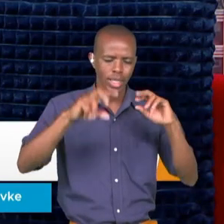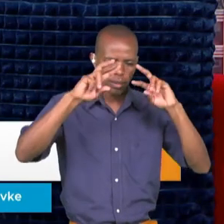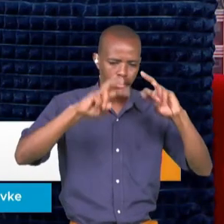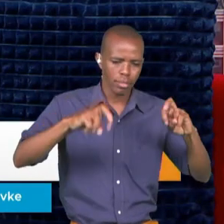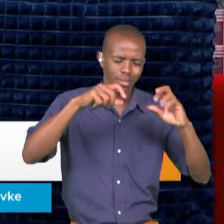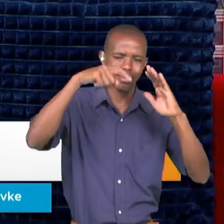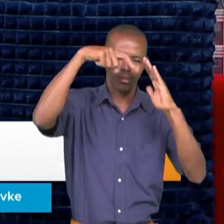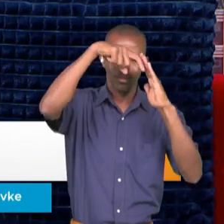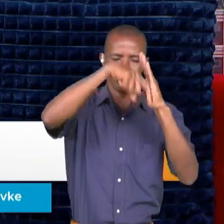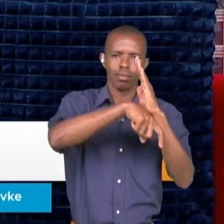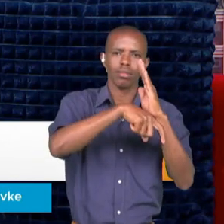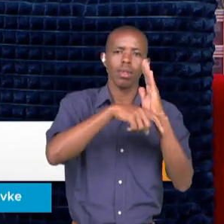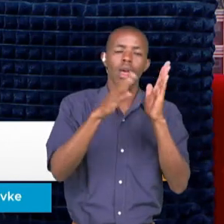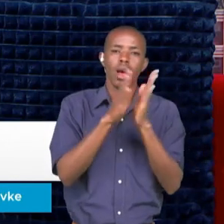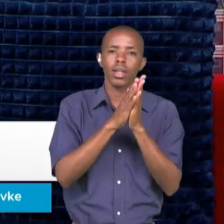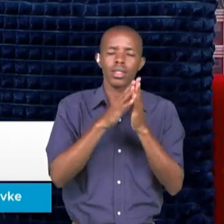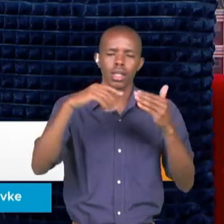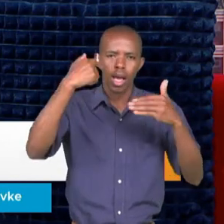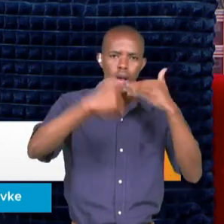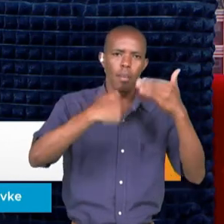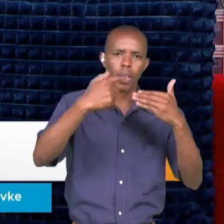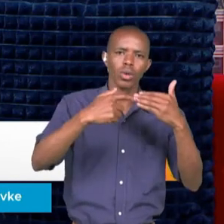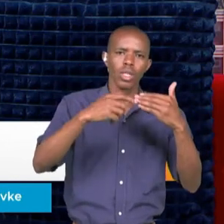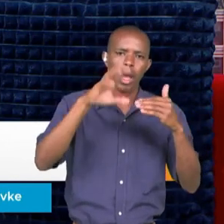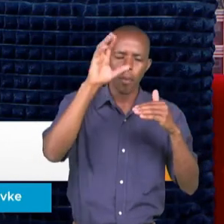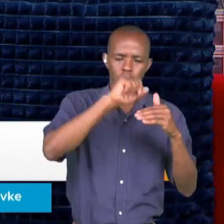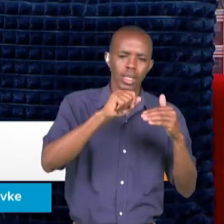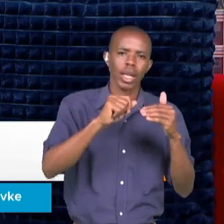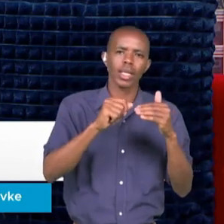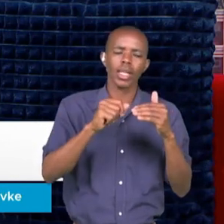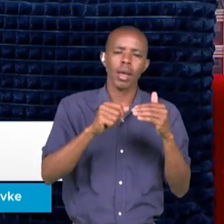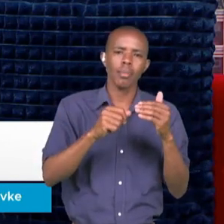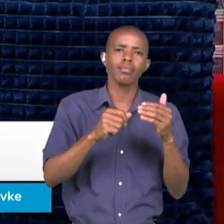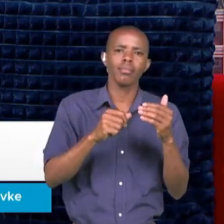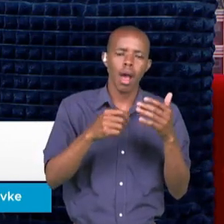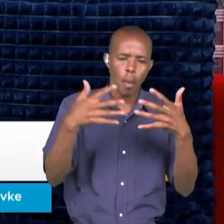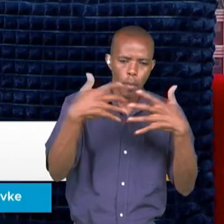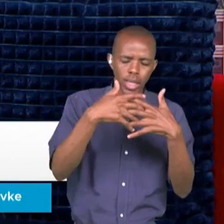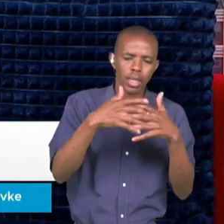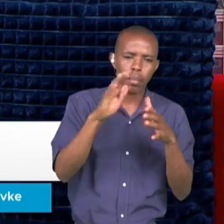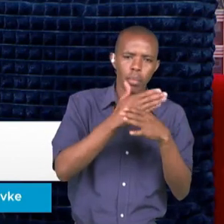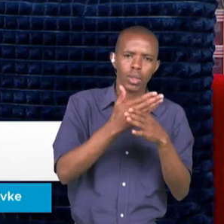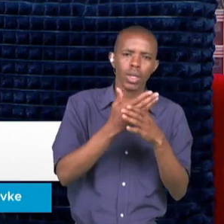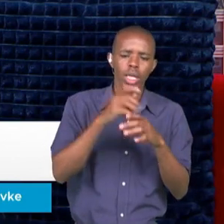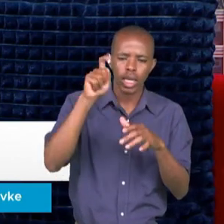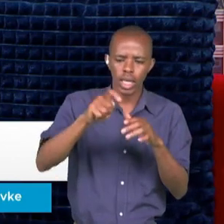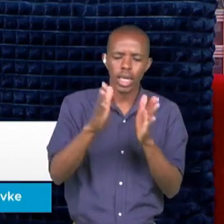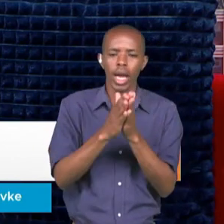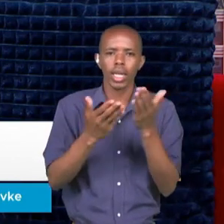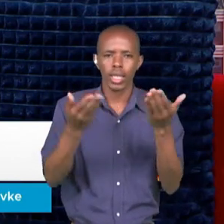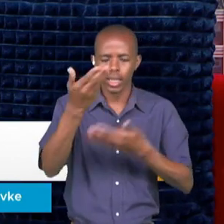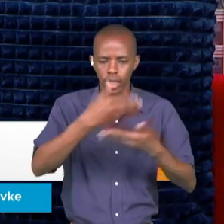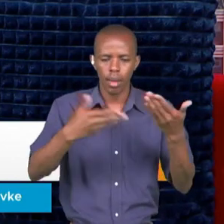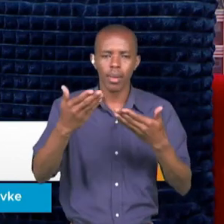And it's just about mismatch between demand and supply, mm-hmm. and you know, people come in, okay. and also